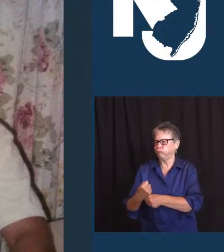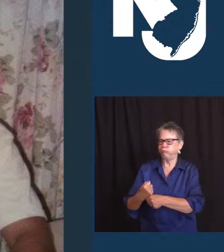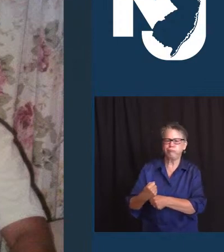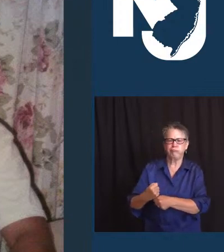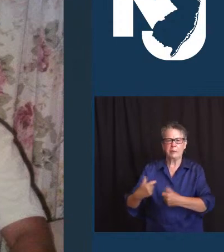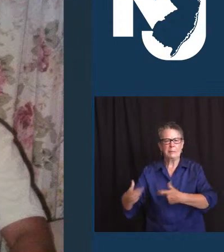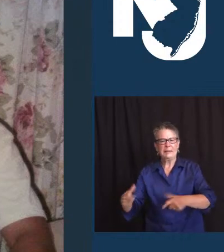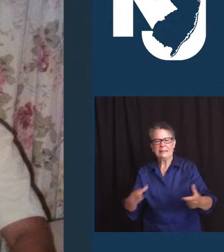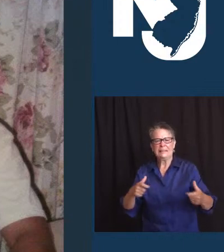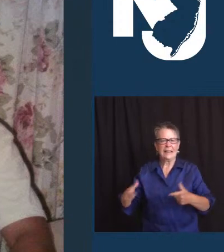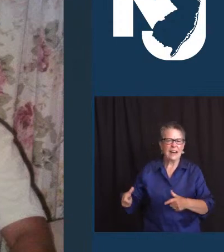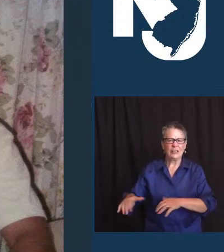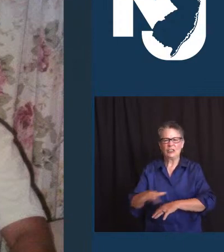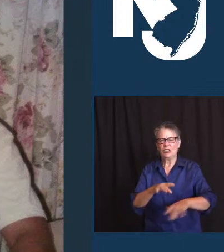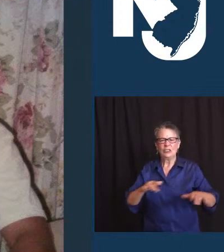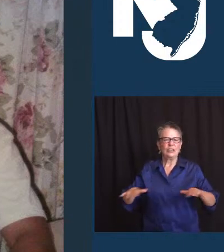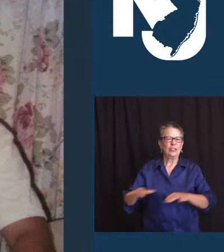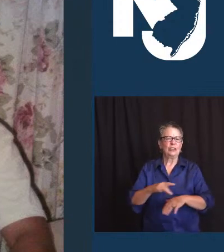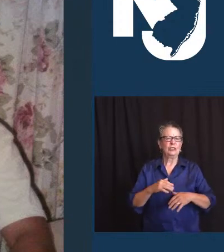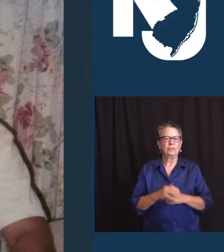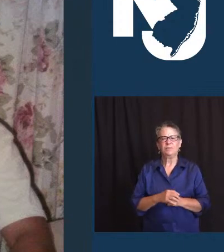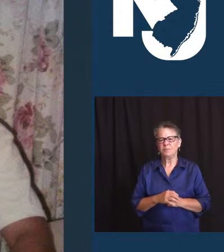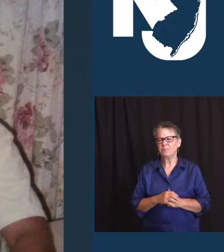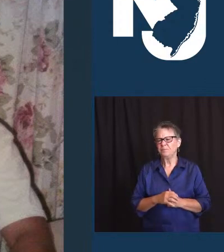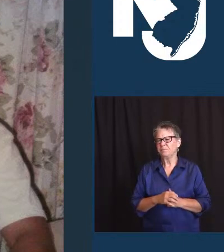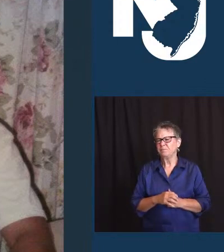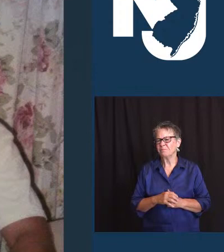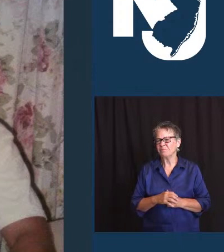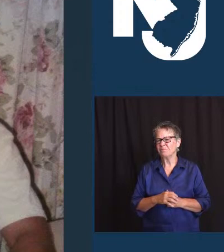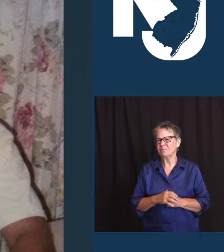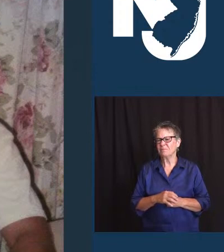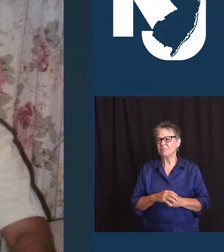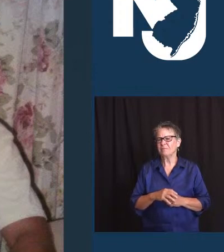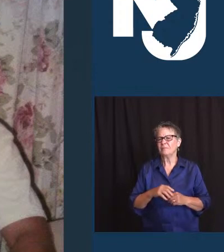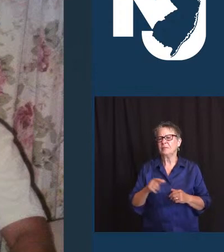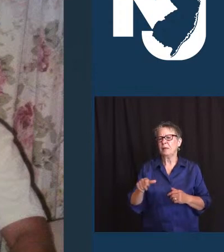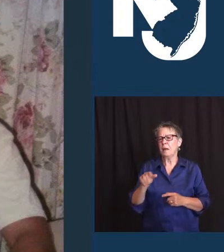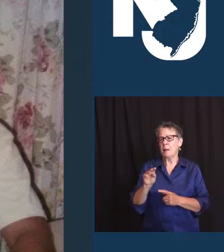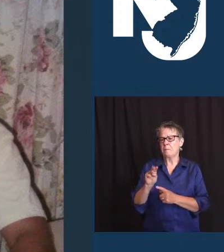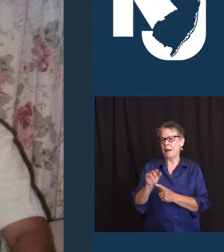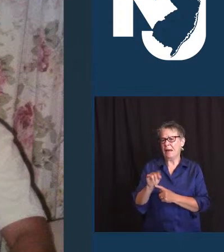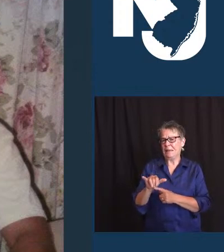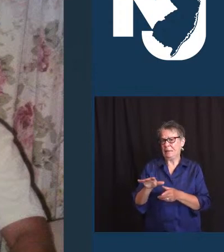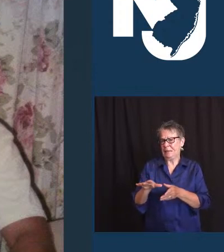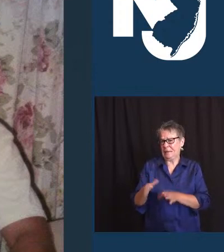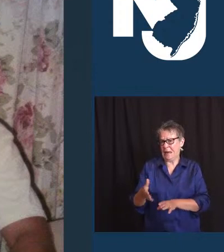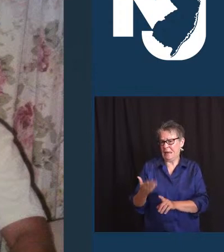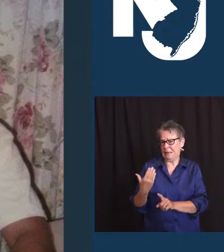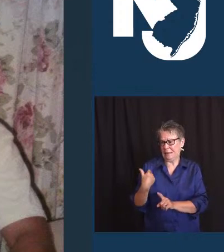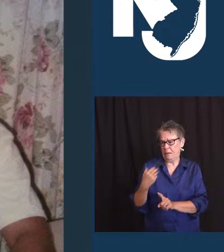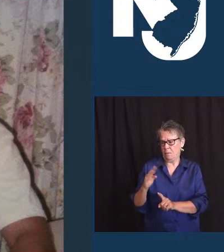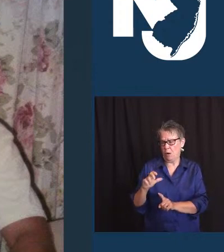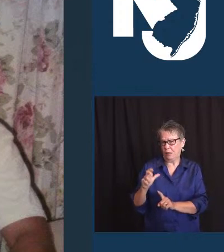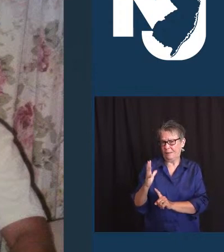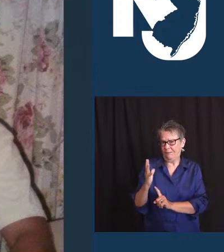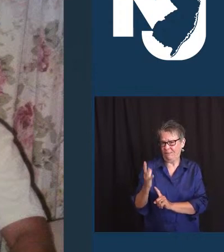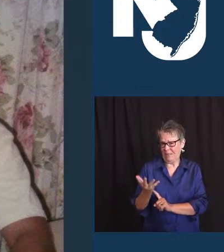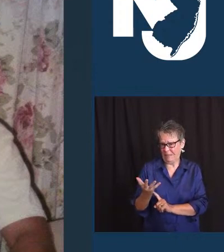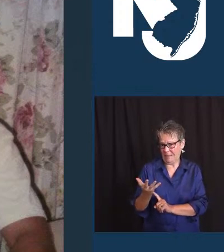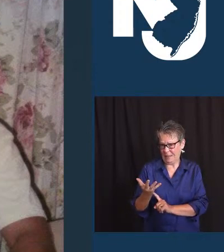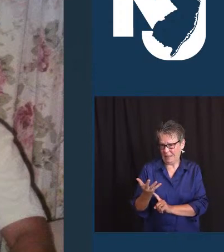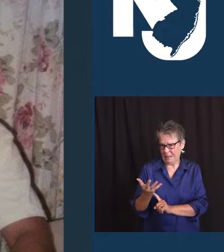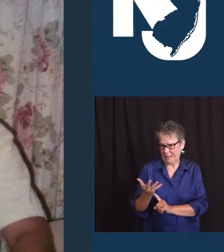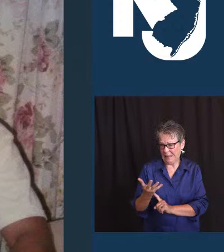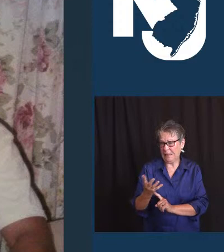business. Manny passed on March 5th at the age of 63. He lived in Hackensack and had come to New Jersey from